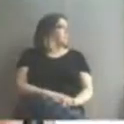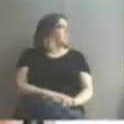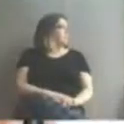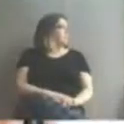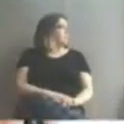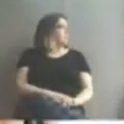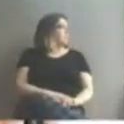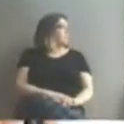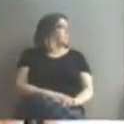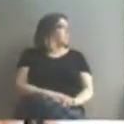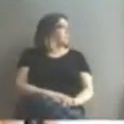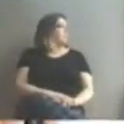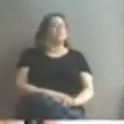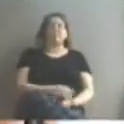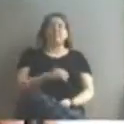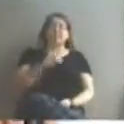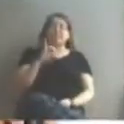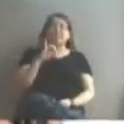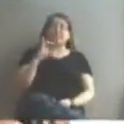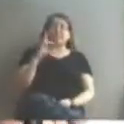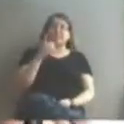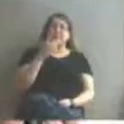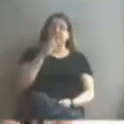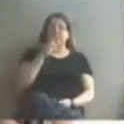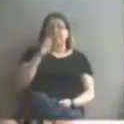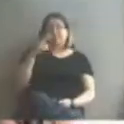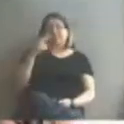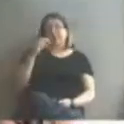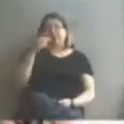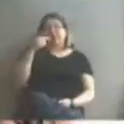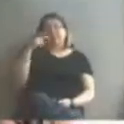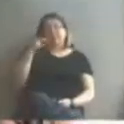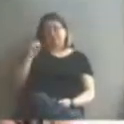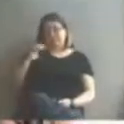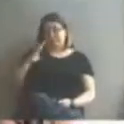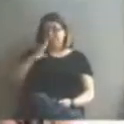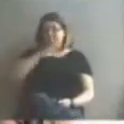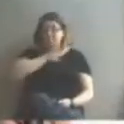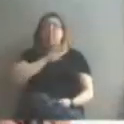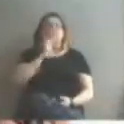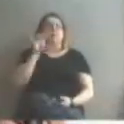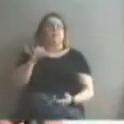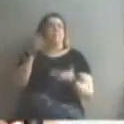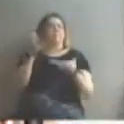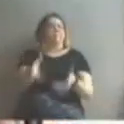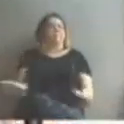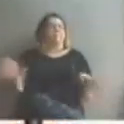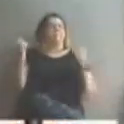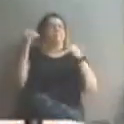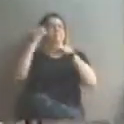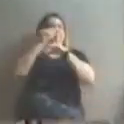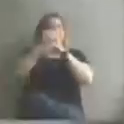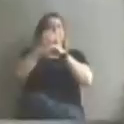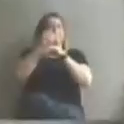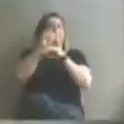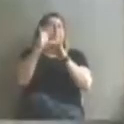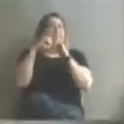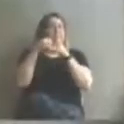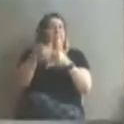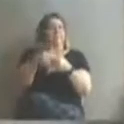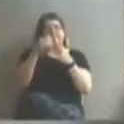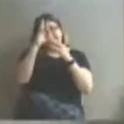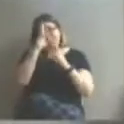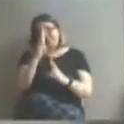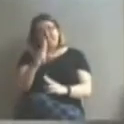Dr. Harvins and members of the Jefferson County Board of Education, this concludes the recognitions and resolutions for this evening. Thank you. Thank you, Ms.